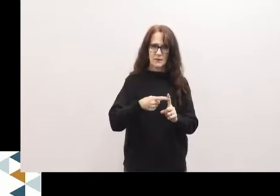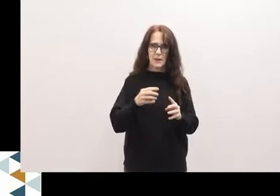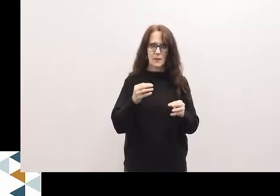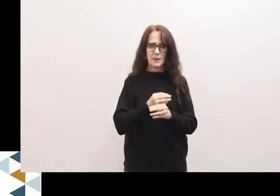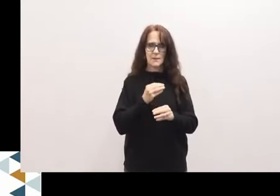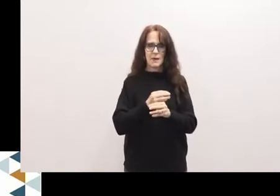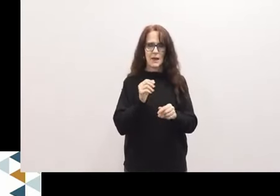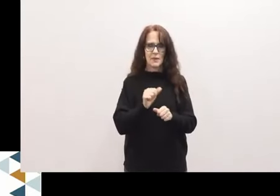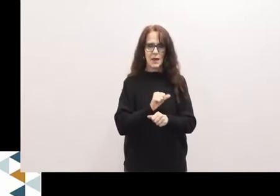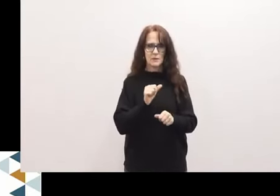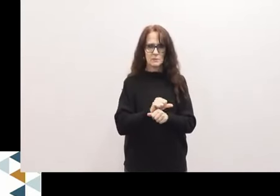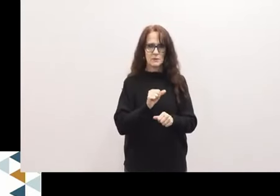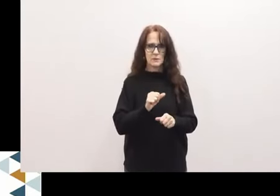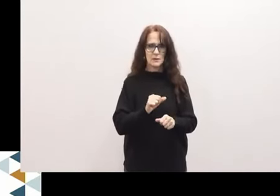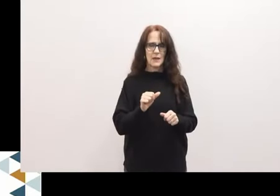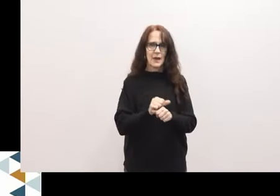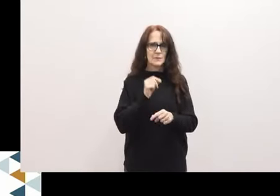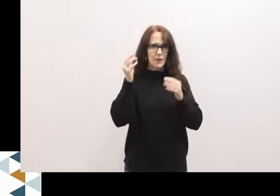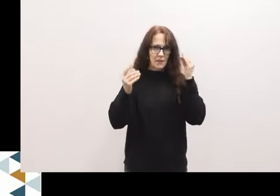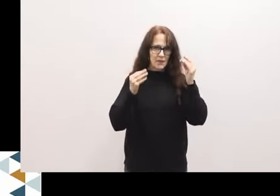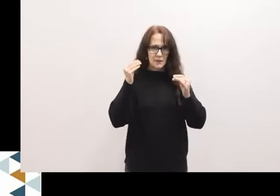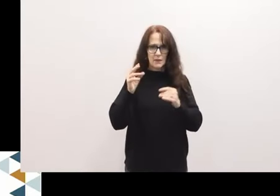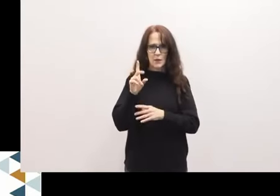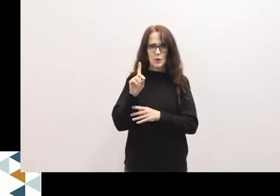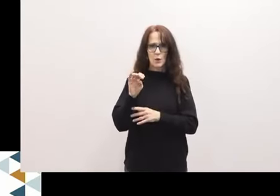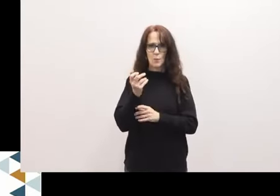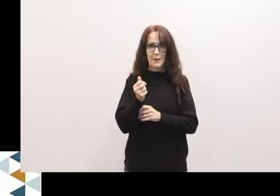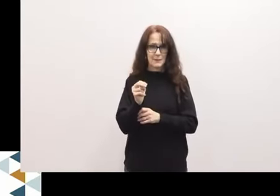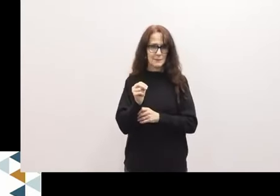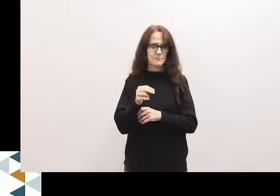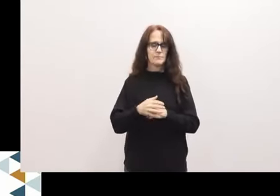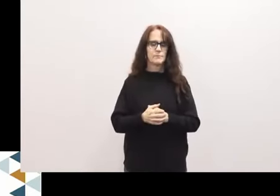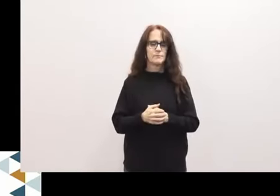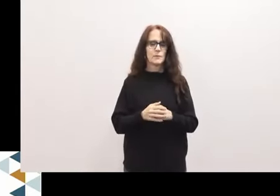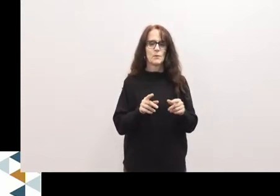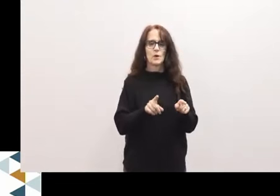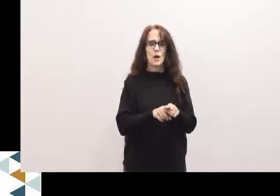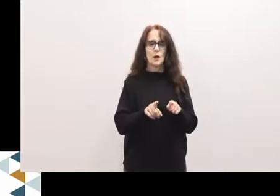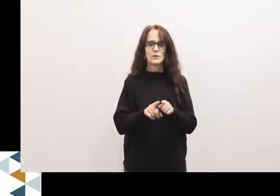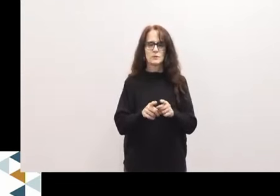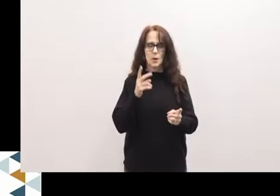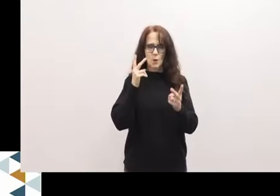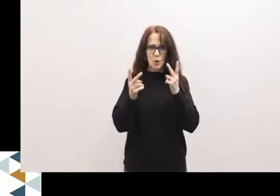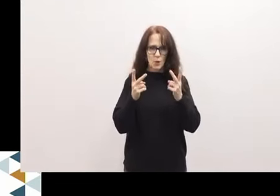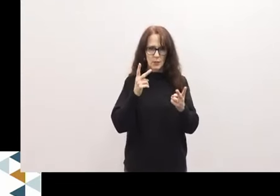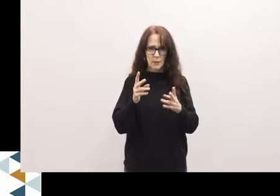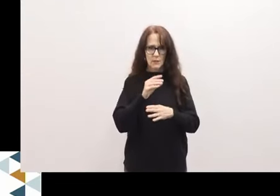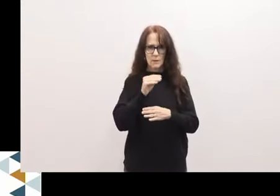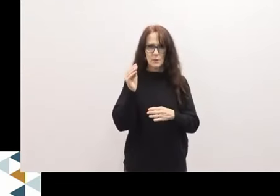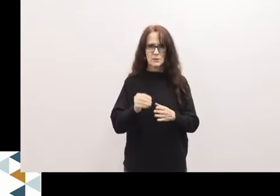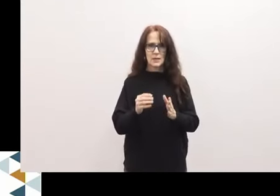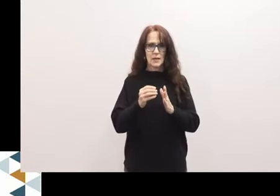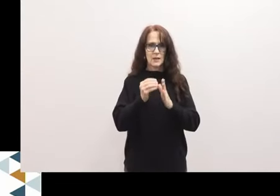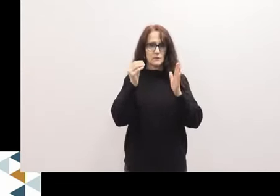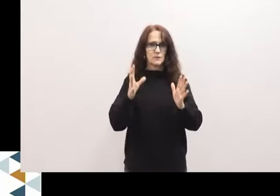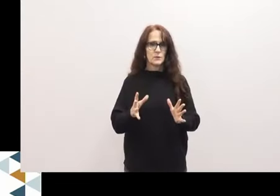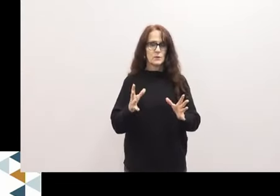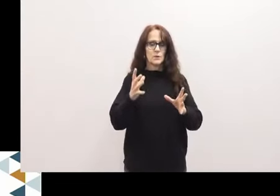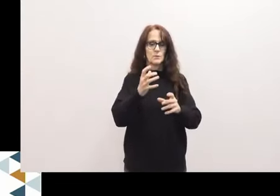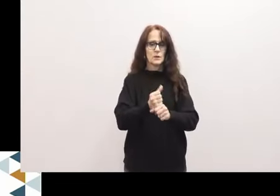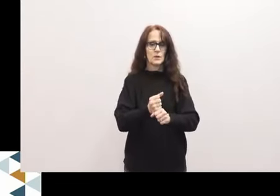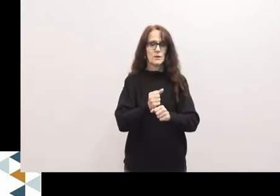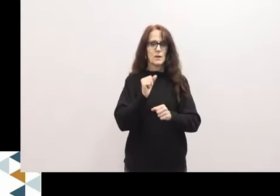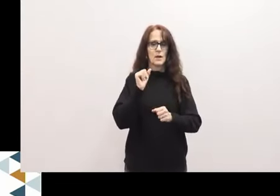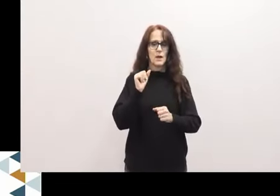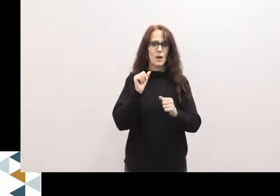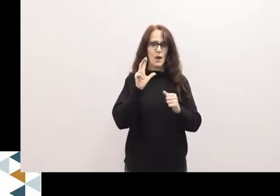math, algebra, and algebraic thinking domain. And we're also looking at the percent of students that receive a 3